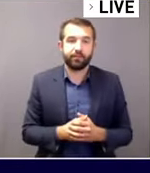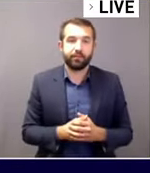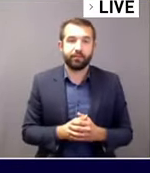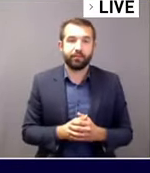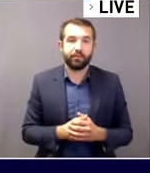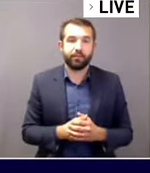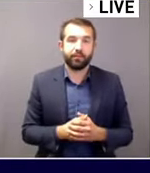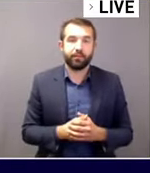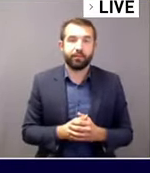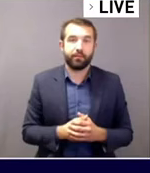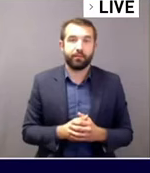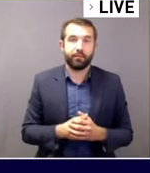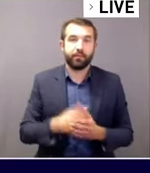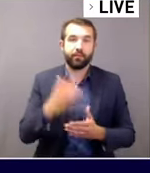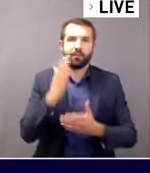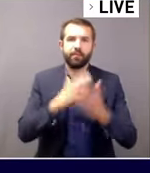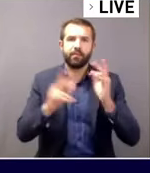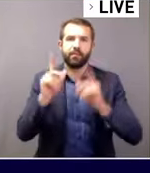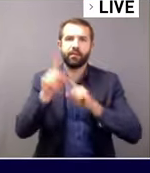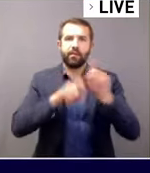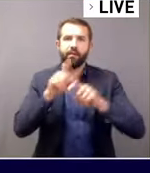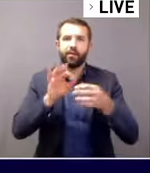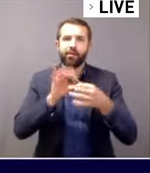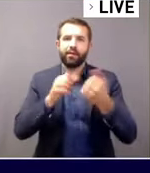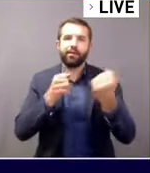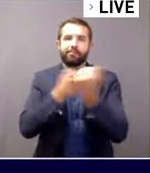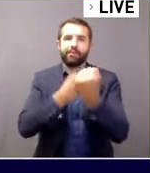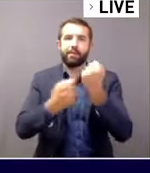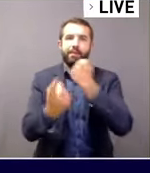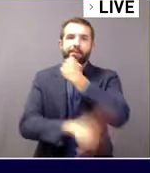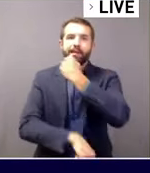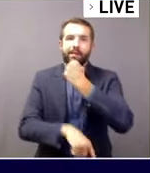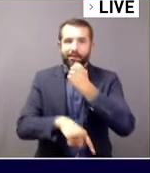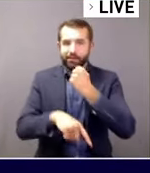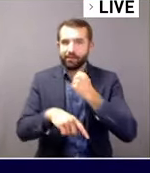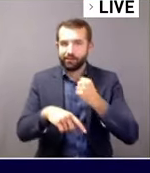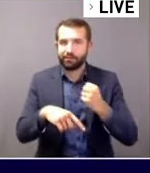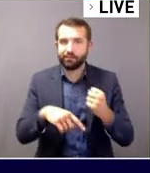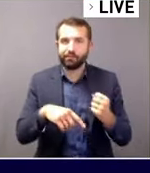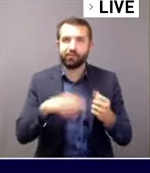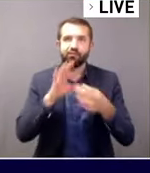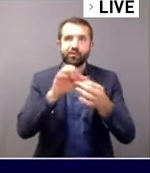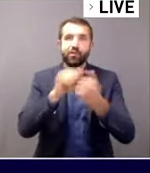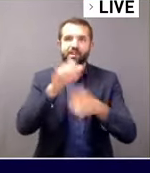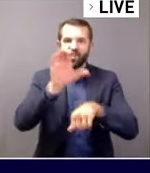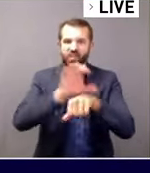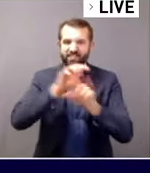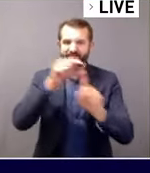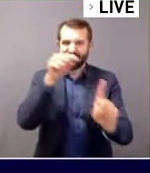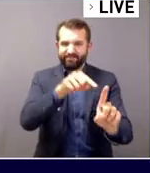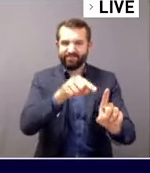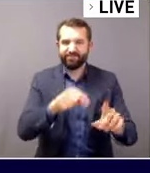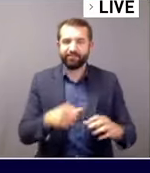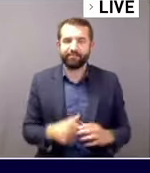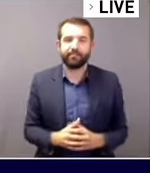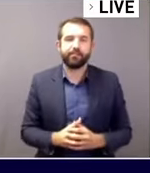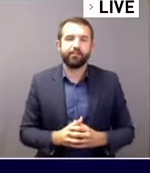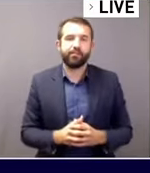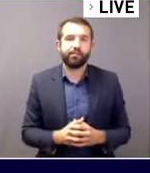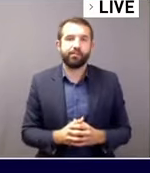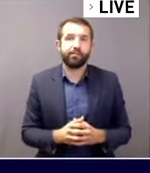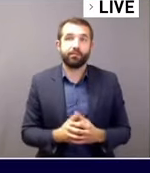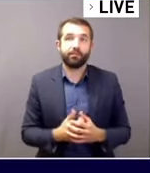questions back to the Calvary Church outbreak, does the state's enforcement authority only come into play